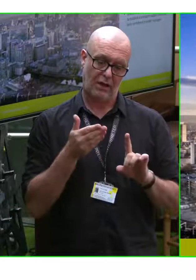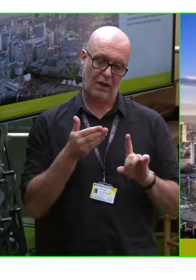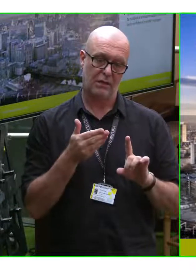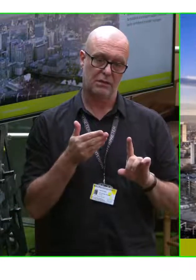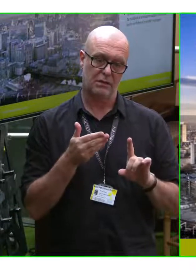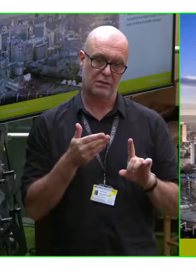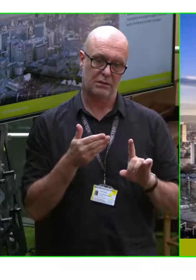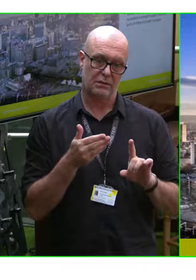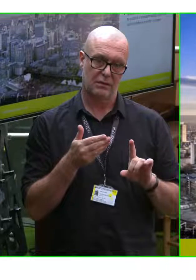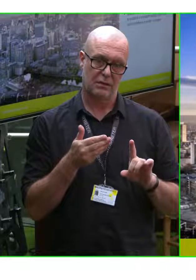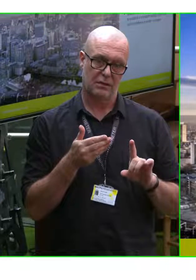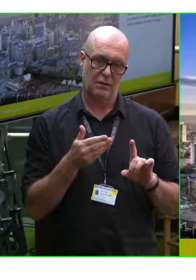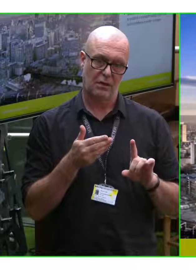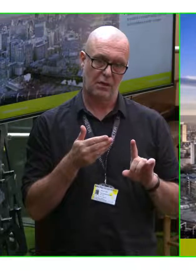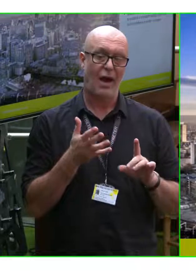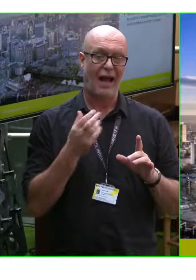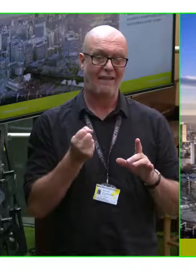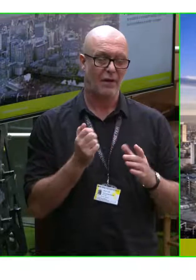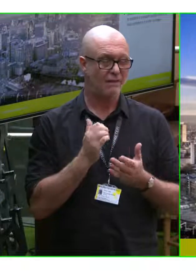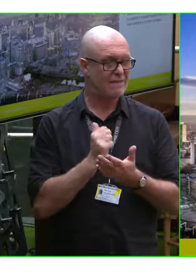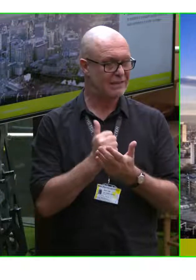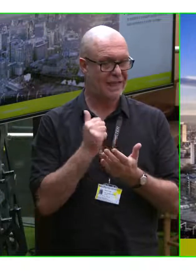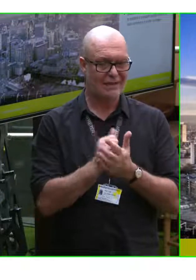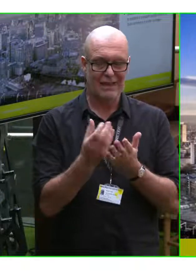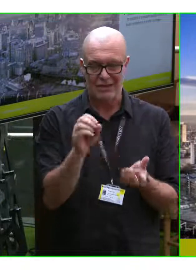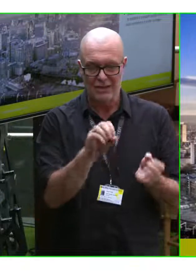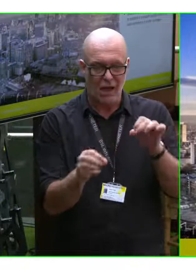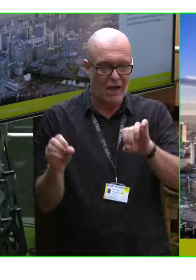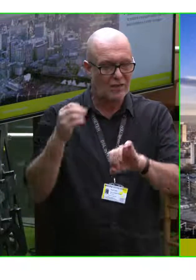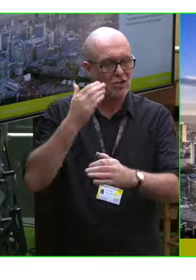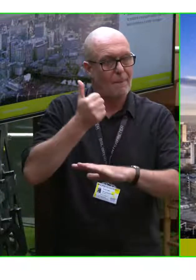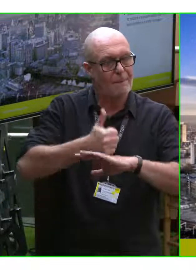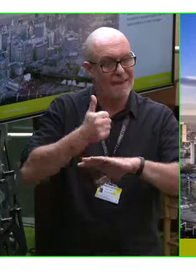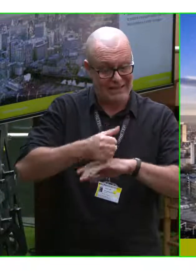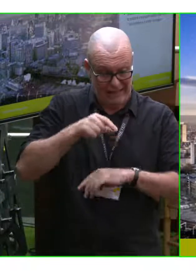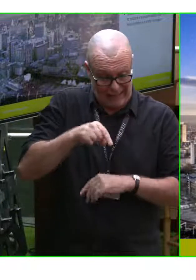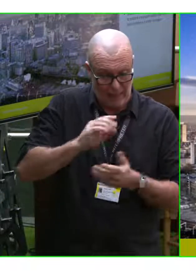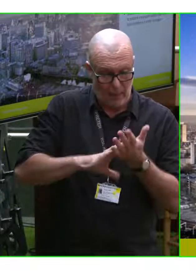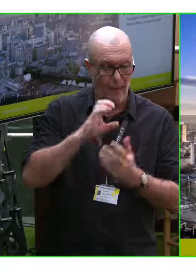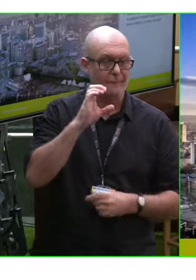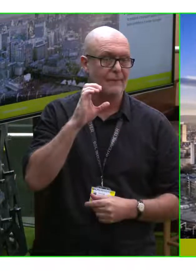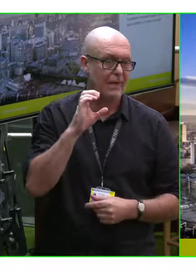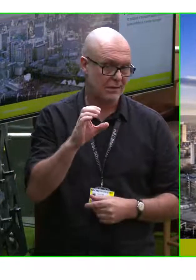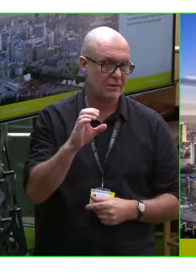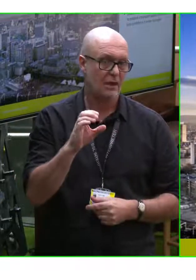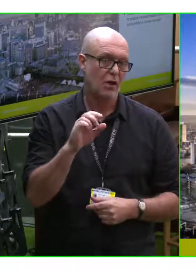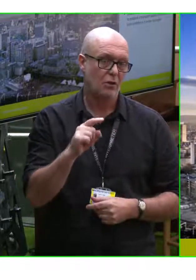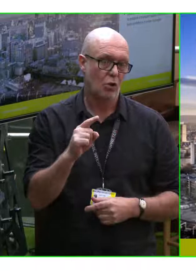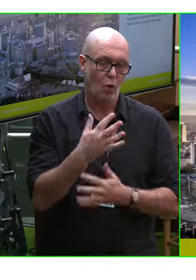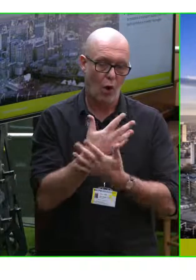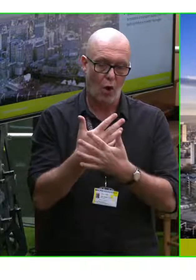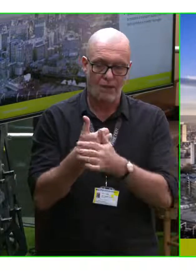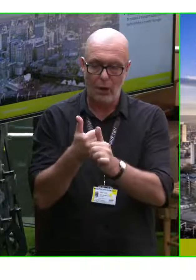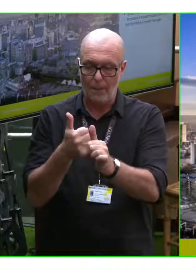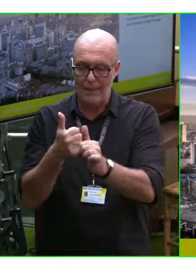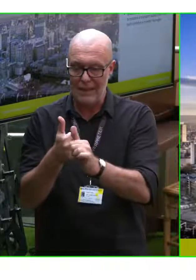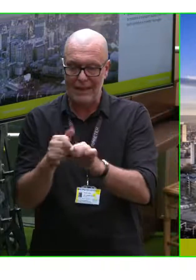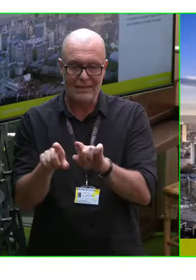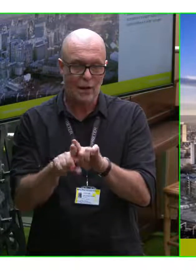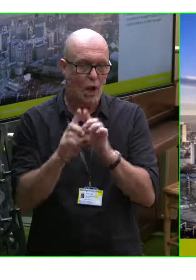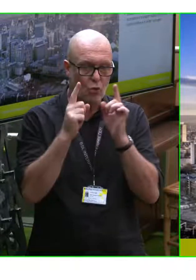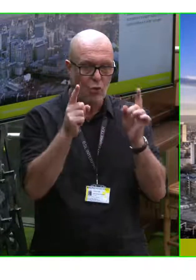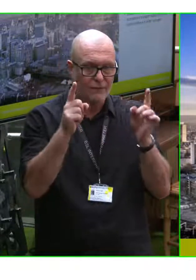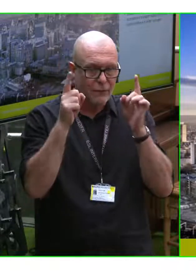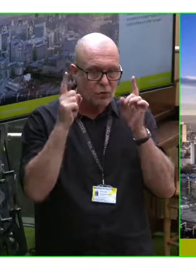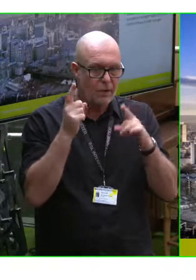a fantastic science asset base. And I think that's what we find with some of the companies we support. They utilise ourselves, University of Manchester, the